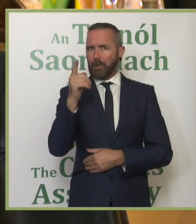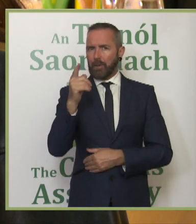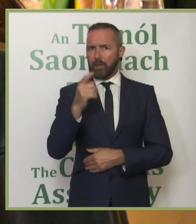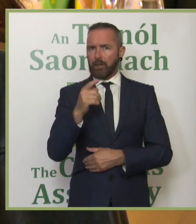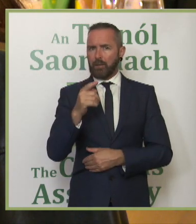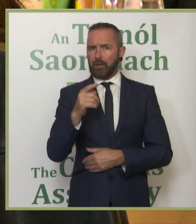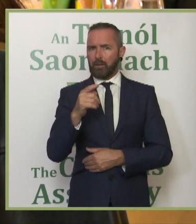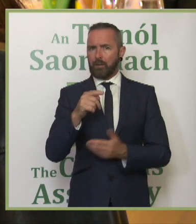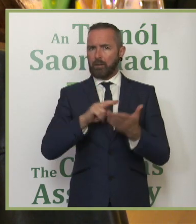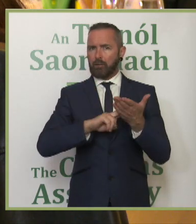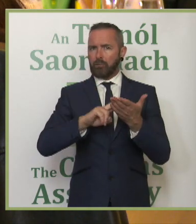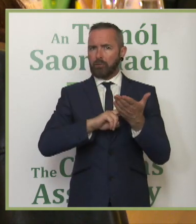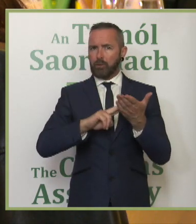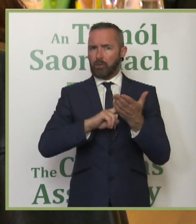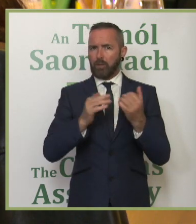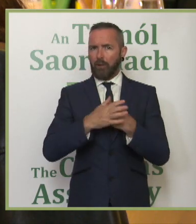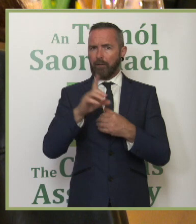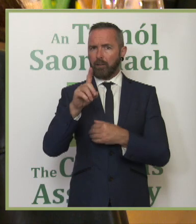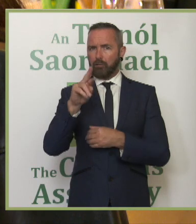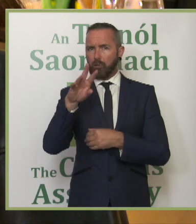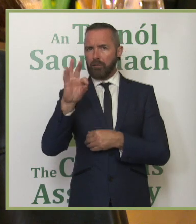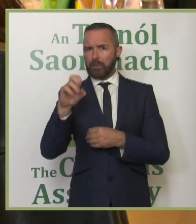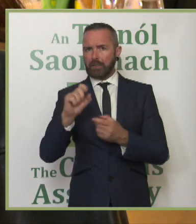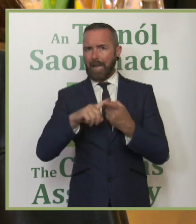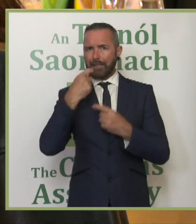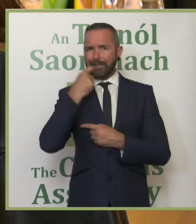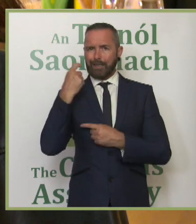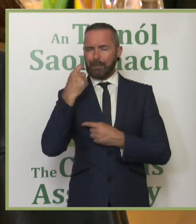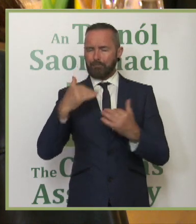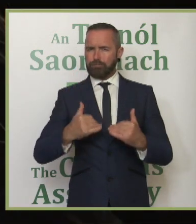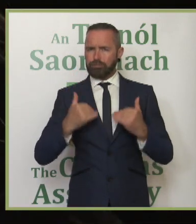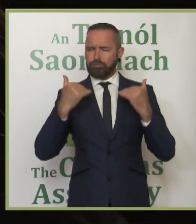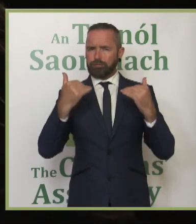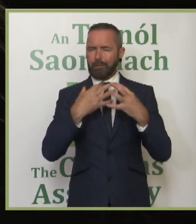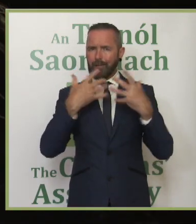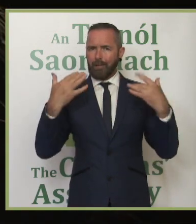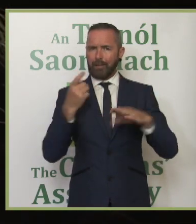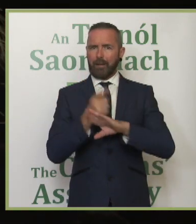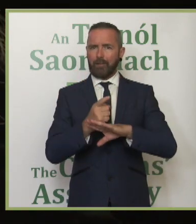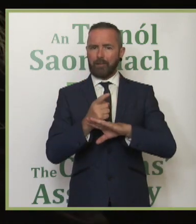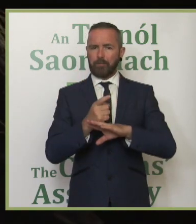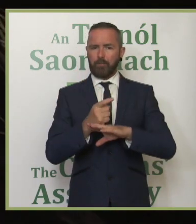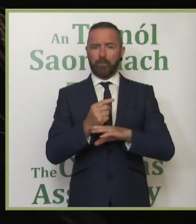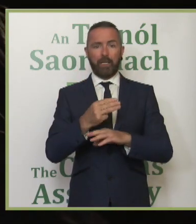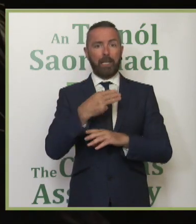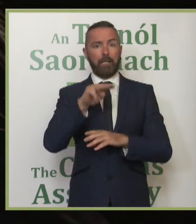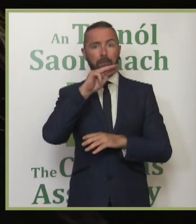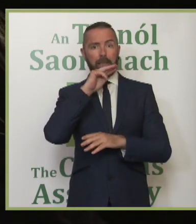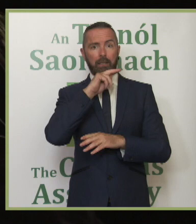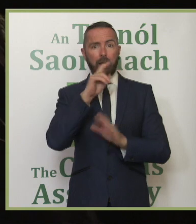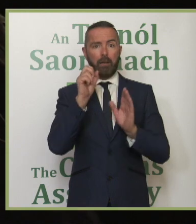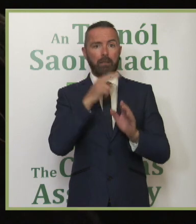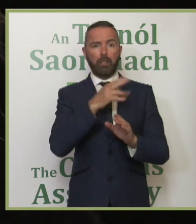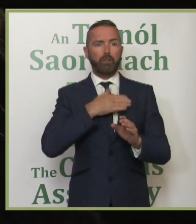drug use and addiction is highly prevalent there. And what that meant was that I didn't just lose family members, I lost